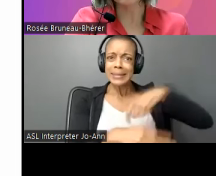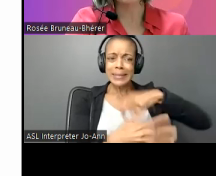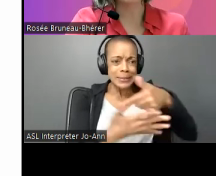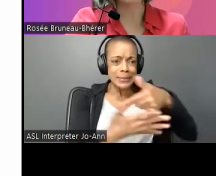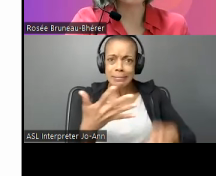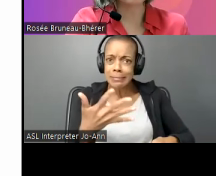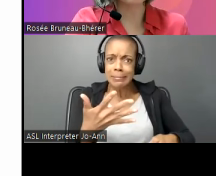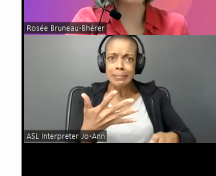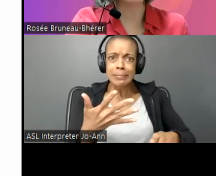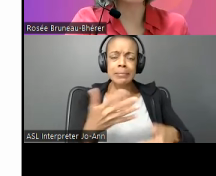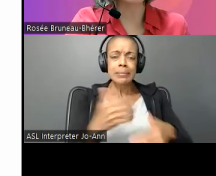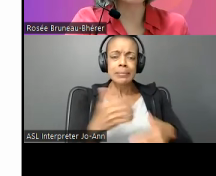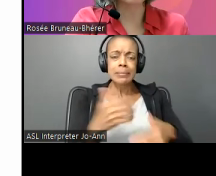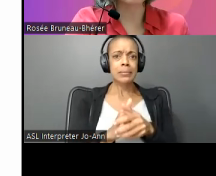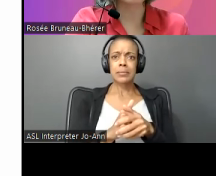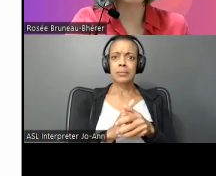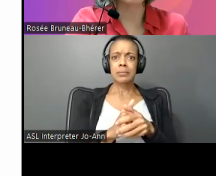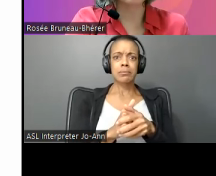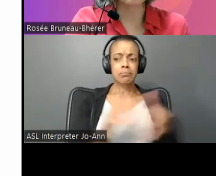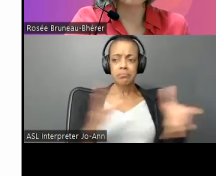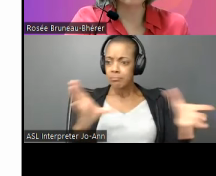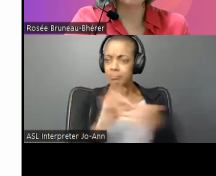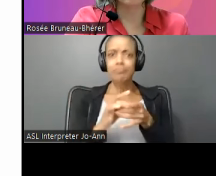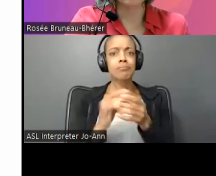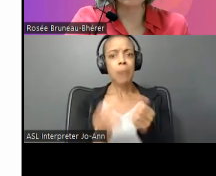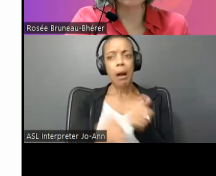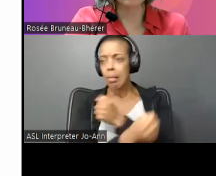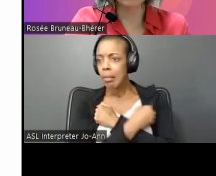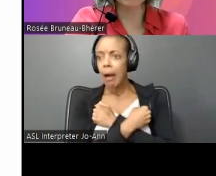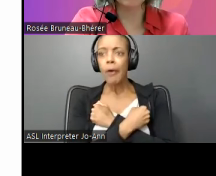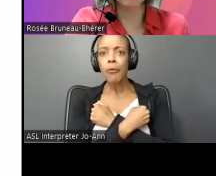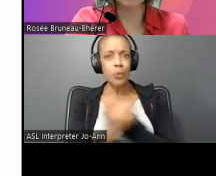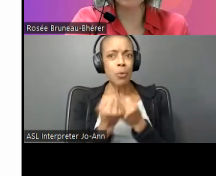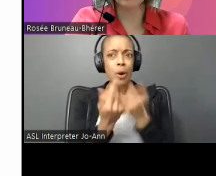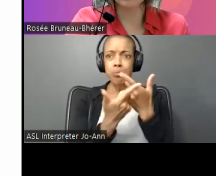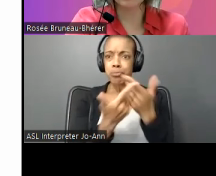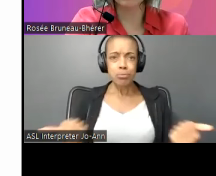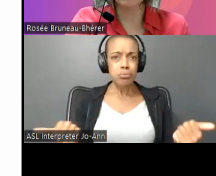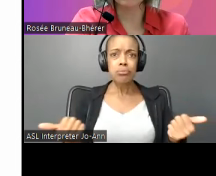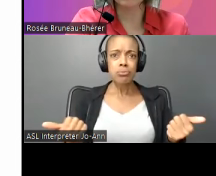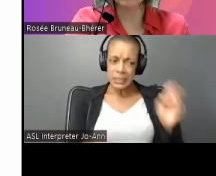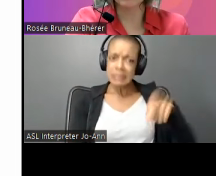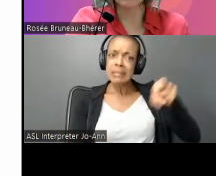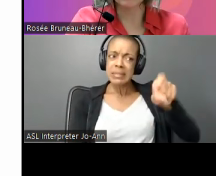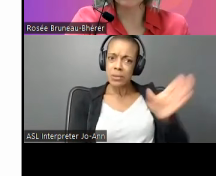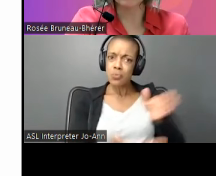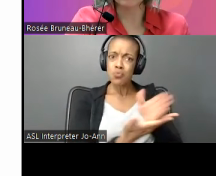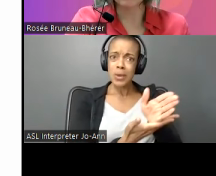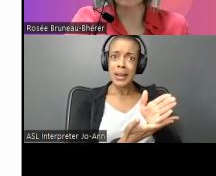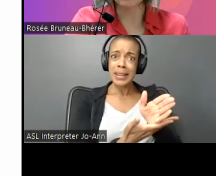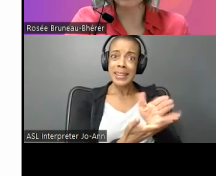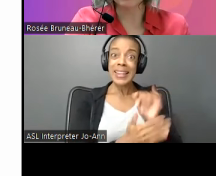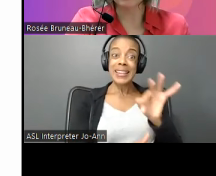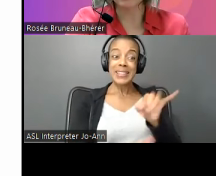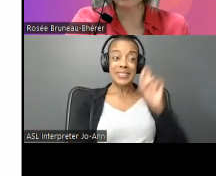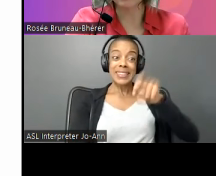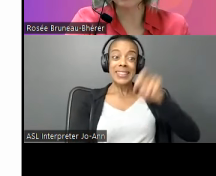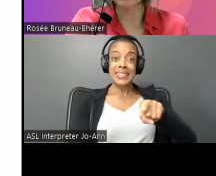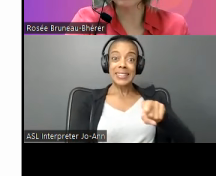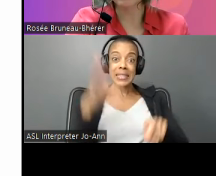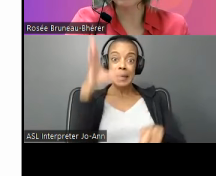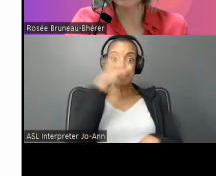for affiliation, the need to be loved. And when a child doesn't have these needs met on a